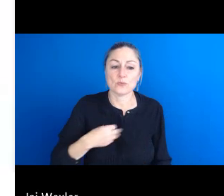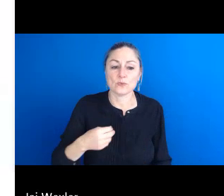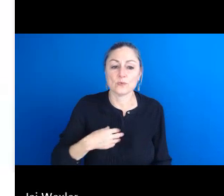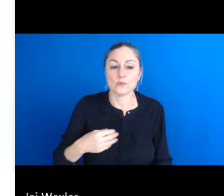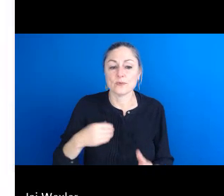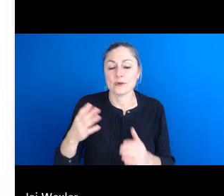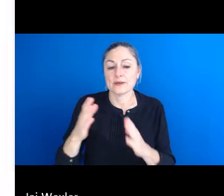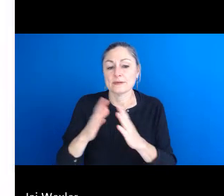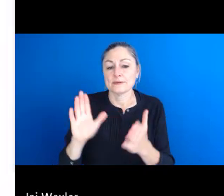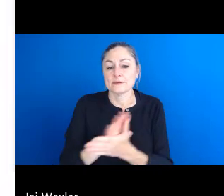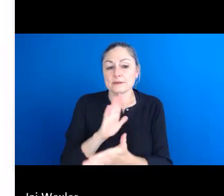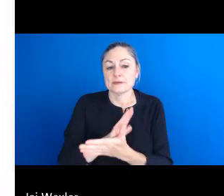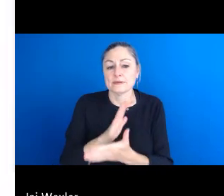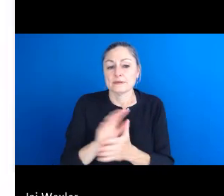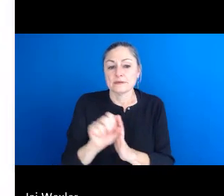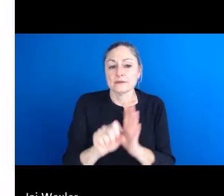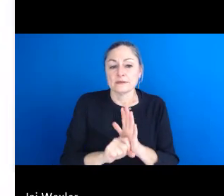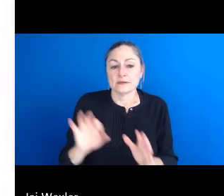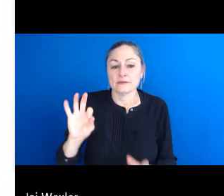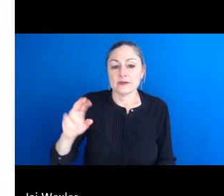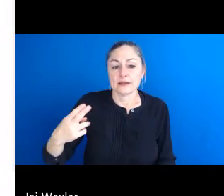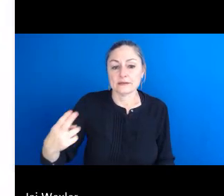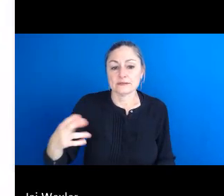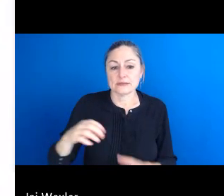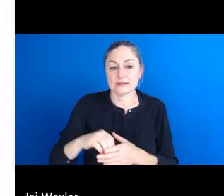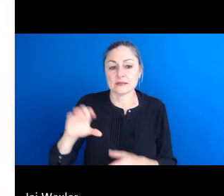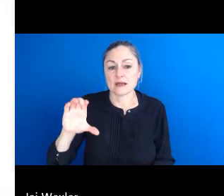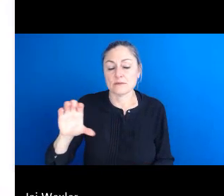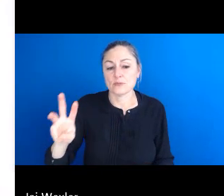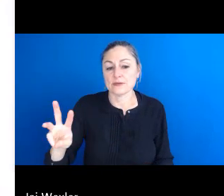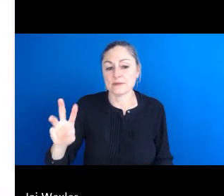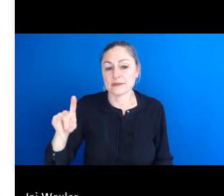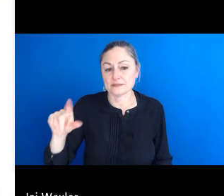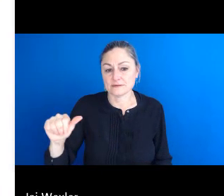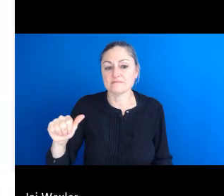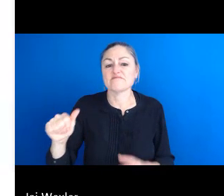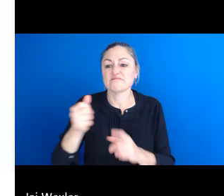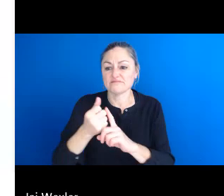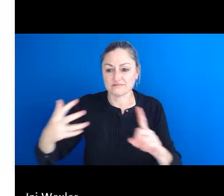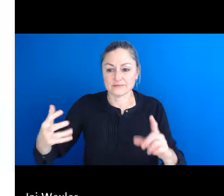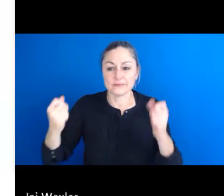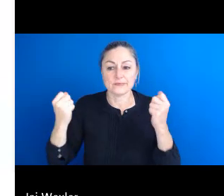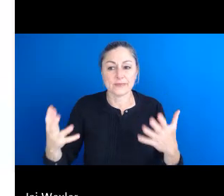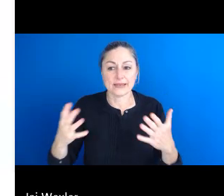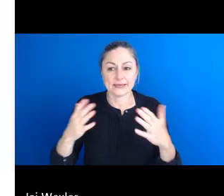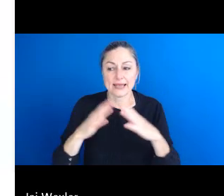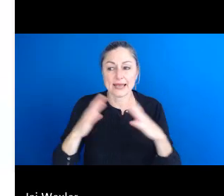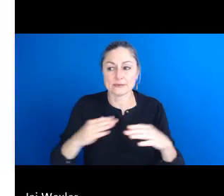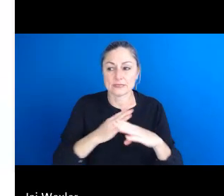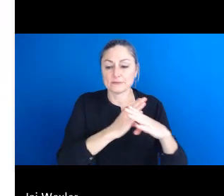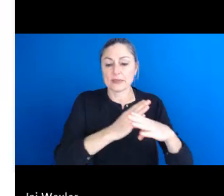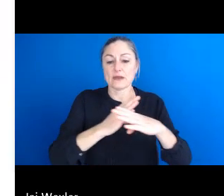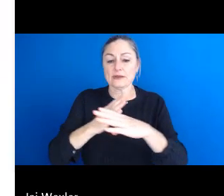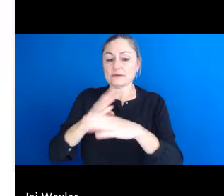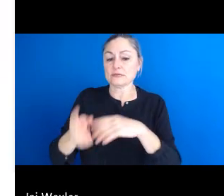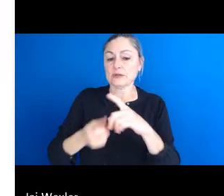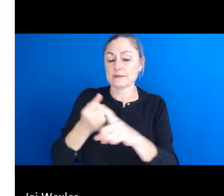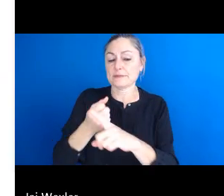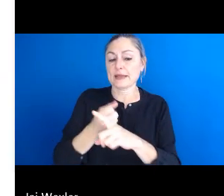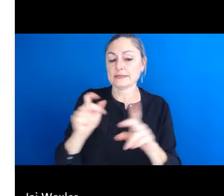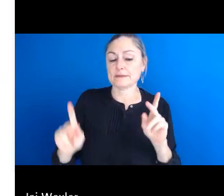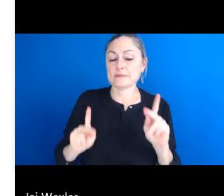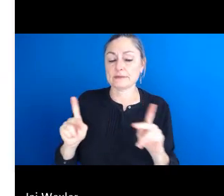in the Commonwealth of Pennsylvania. So that details a lot of the housing barriers that are impacting individuals in